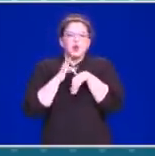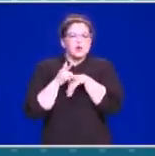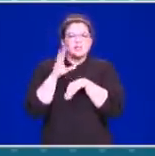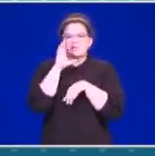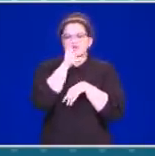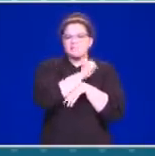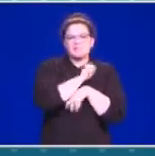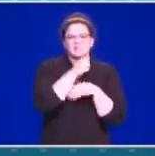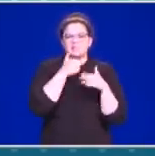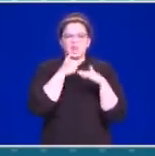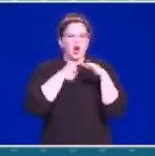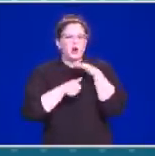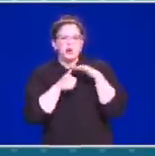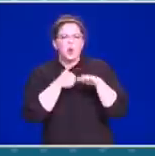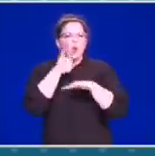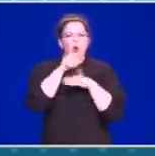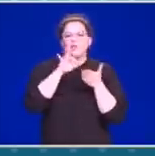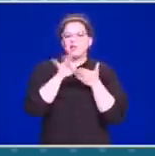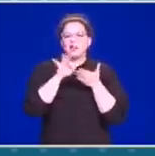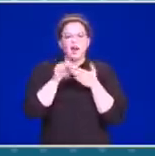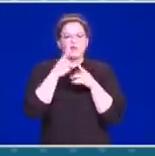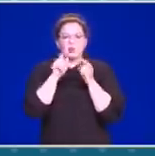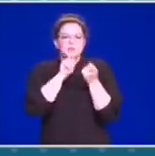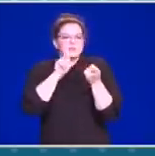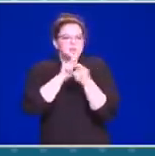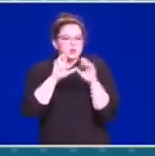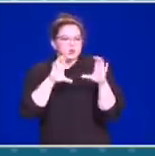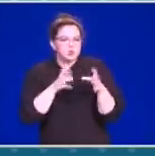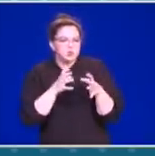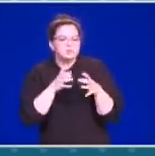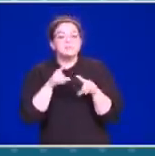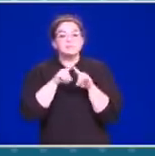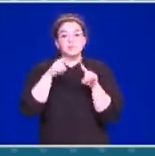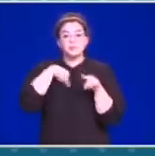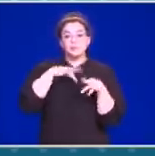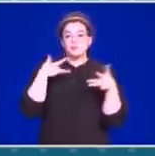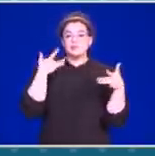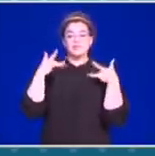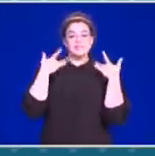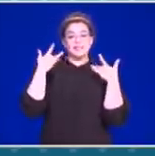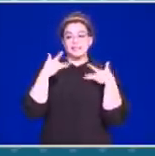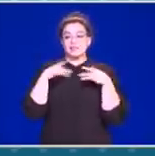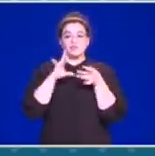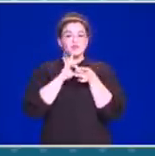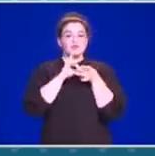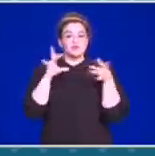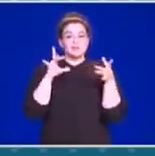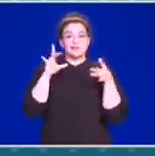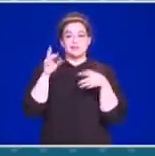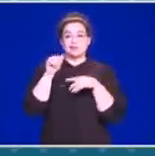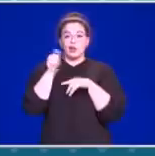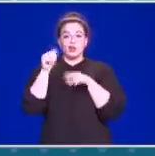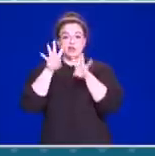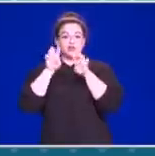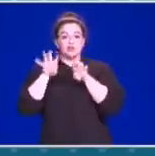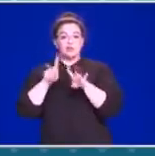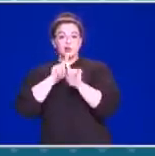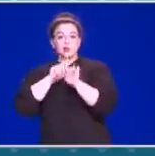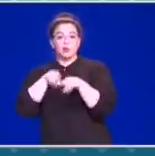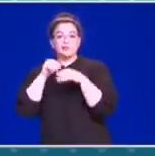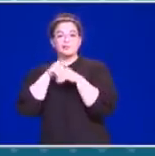on undercounts or overcounts for any specific demographic group, and we look forward to the release of the post-enumeration survey results